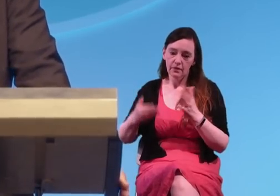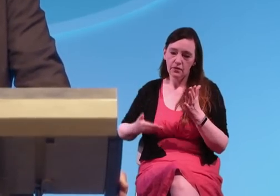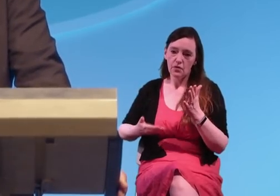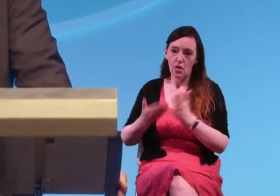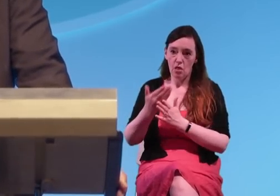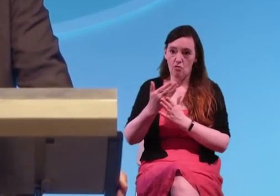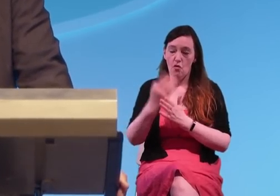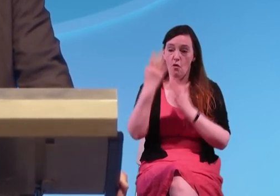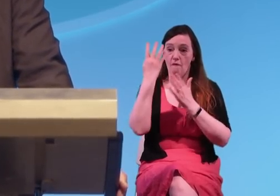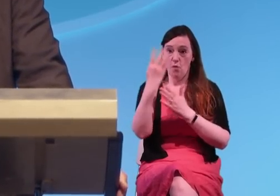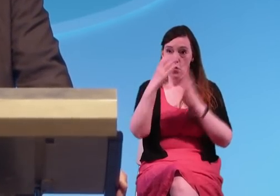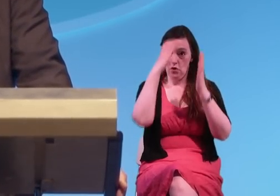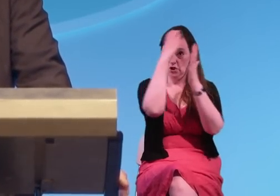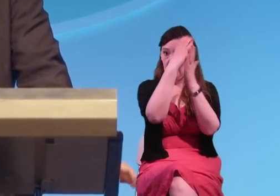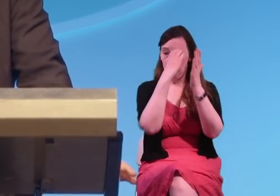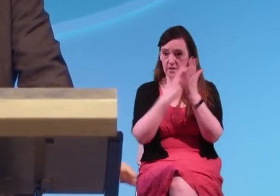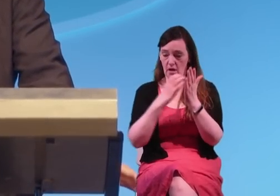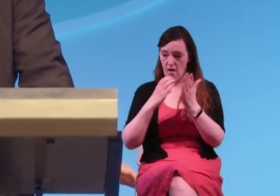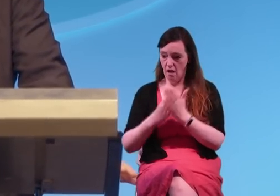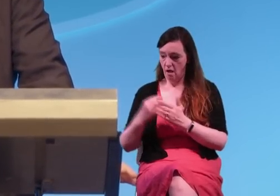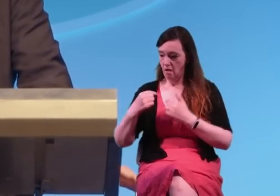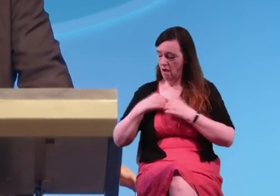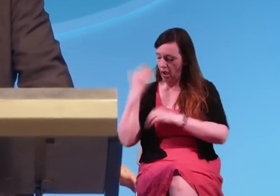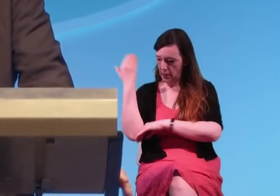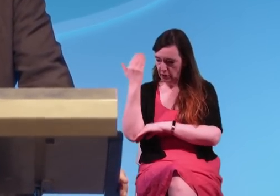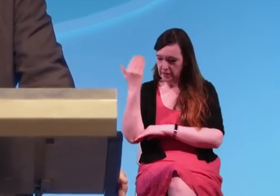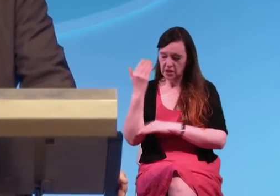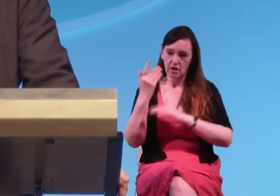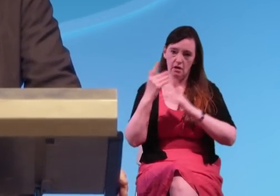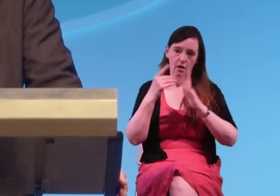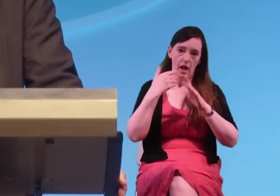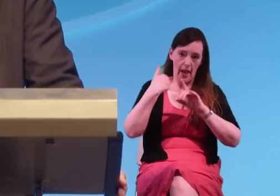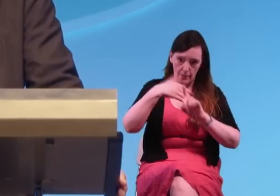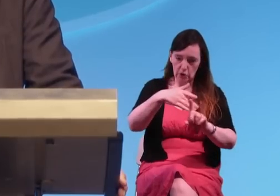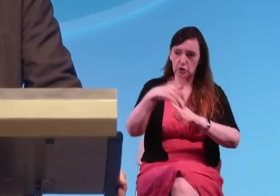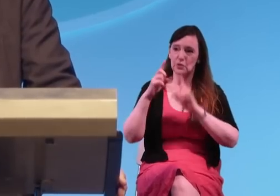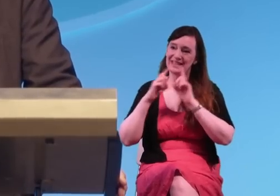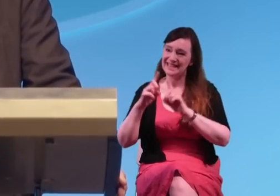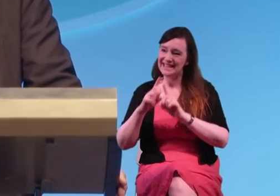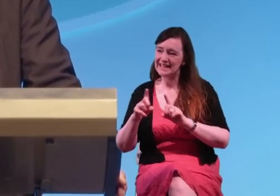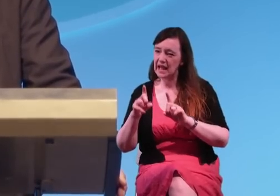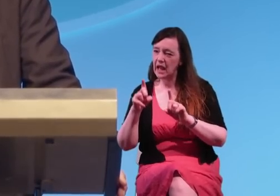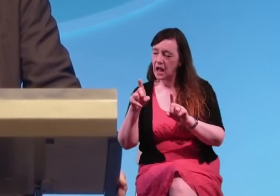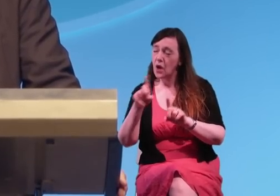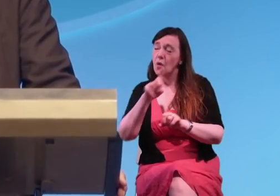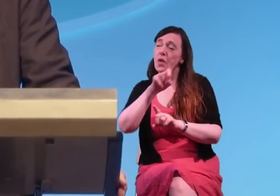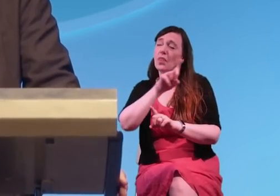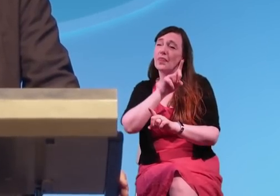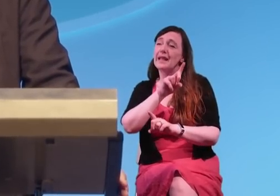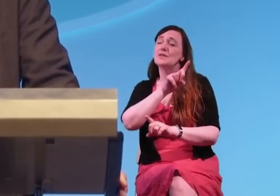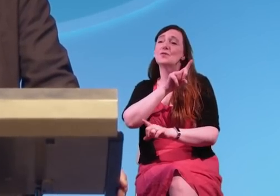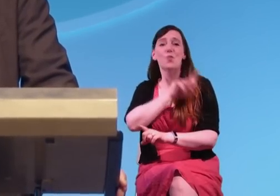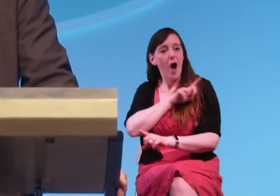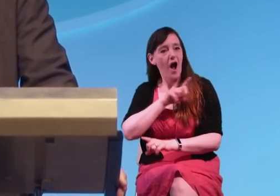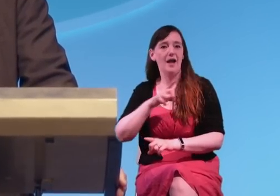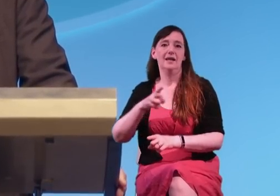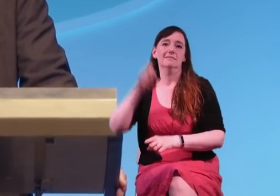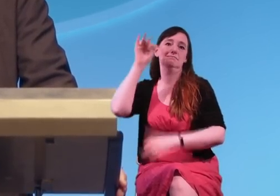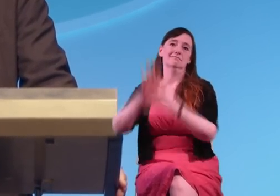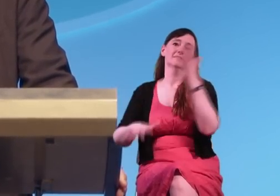four chapters. I am preacher, apostle, teacher, and then again, listen, which is why I suffer as I